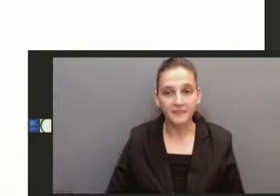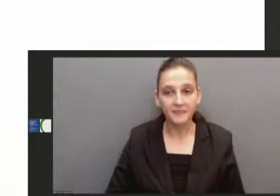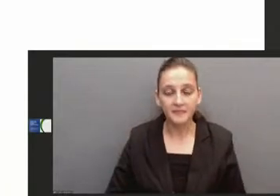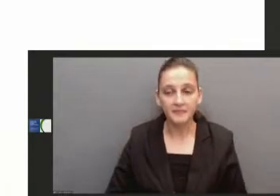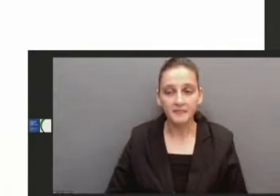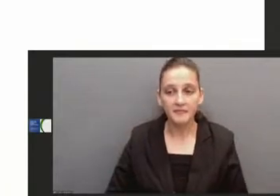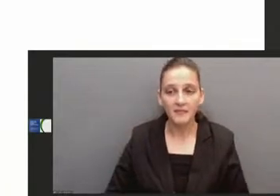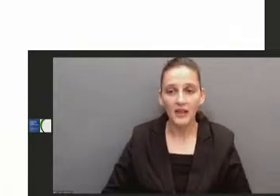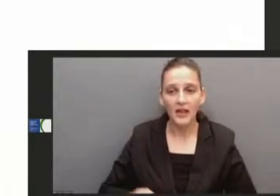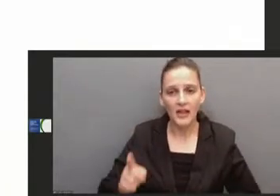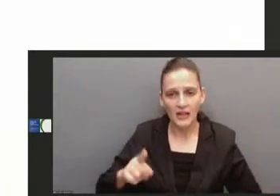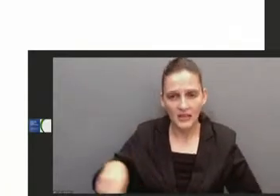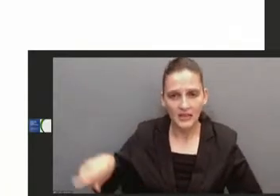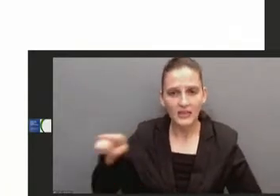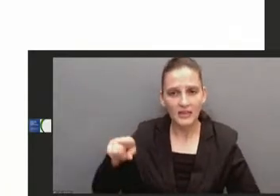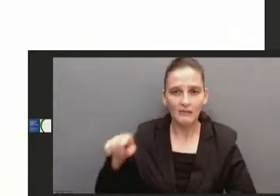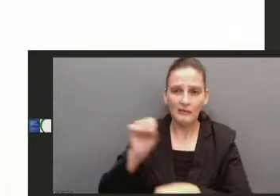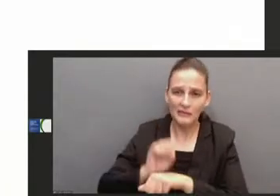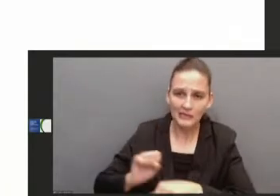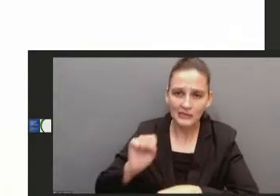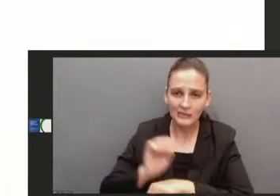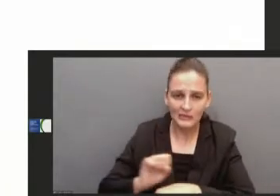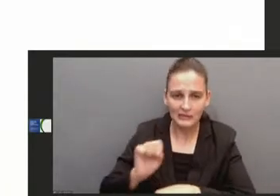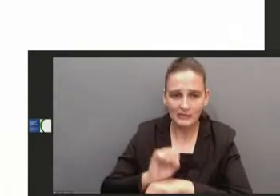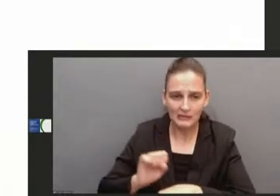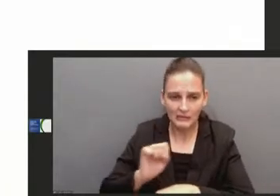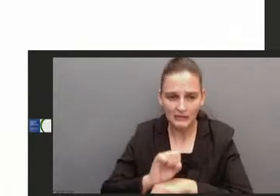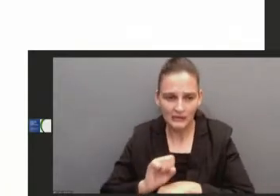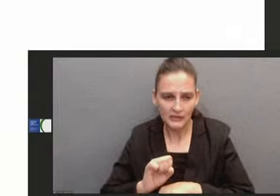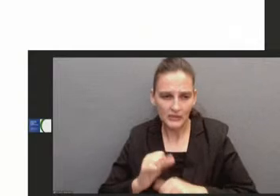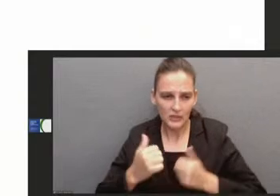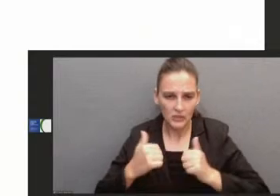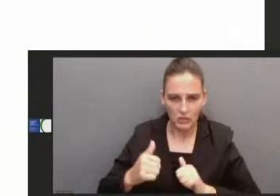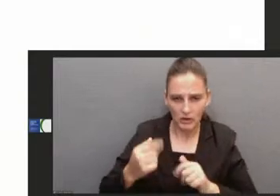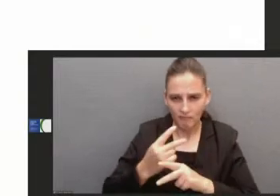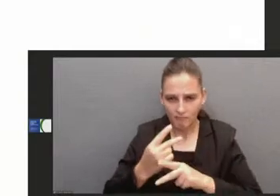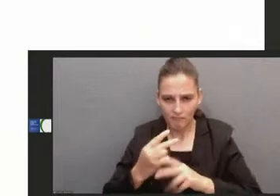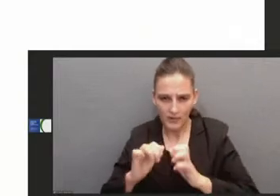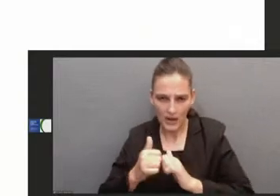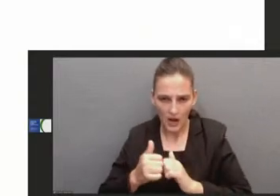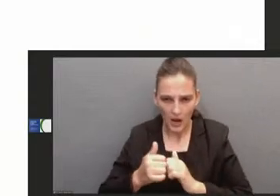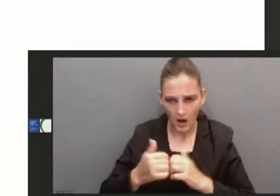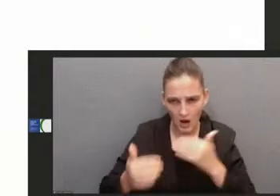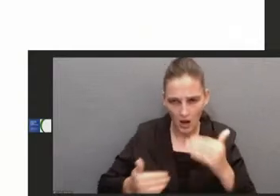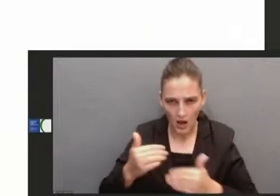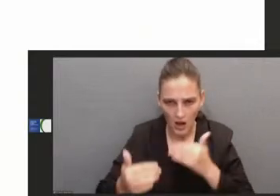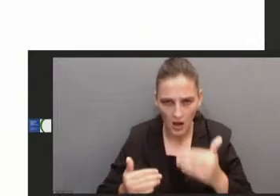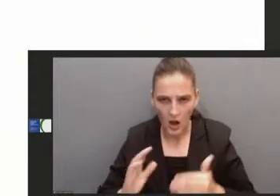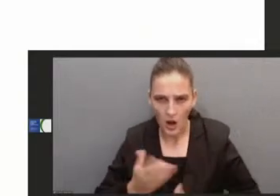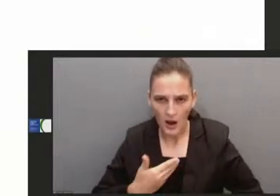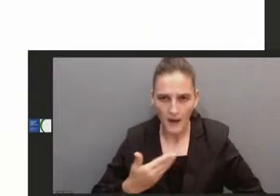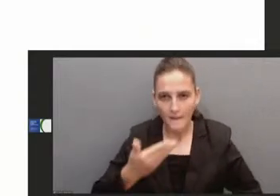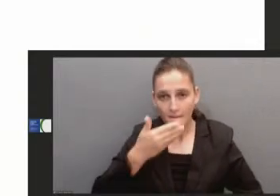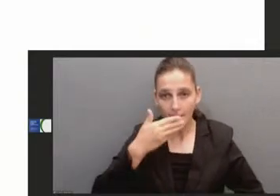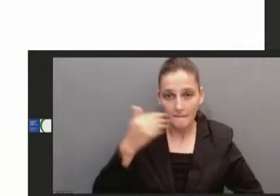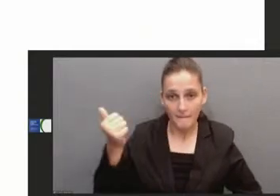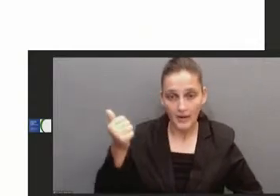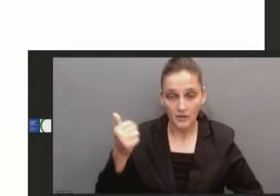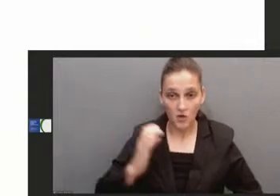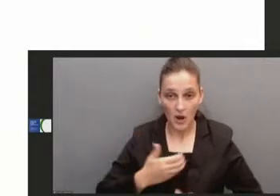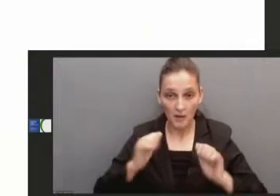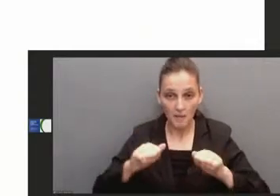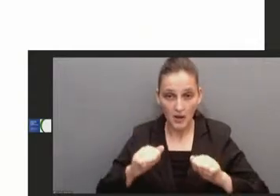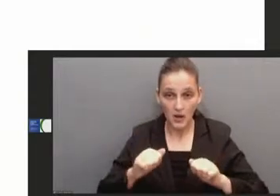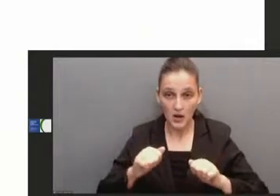of things and understanding and coalesce them to the best of our ability into the following problem statements and